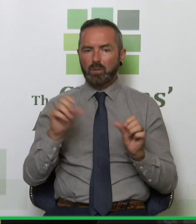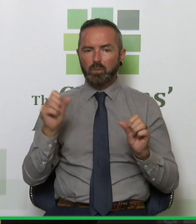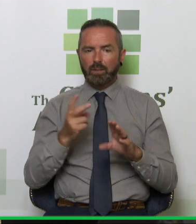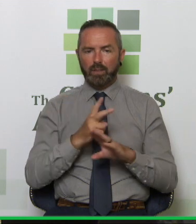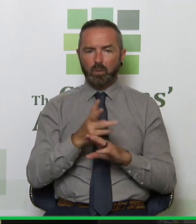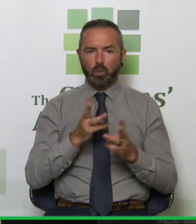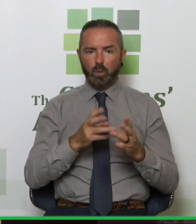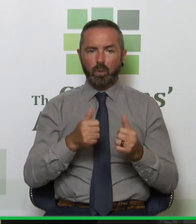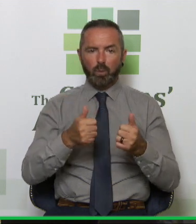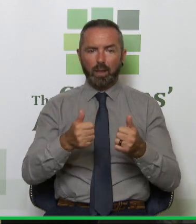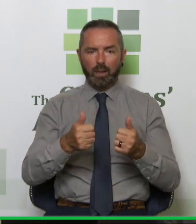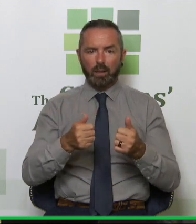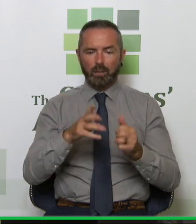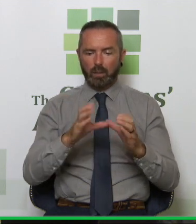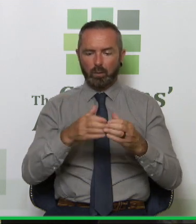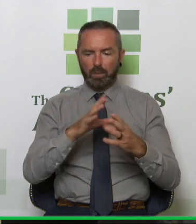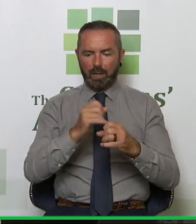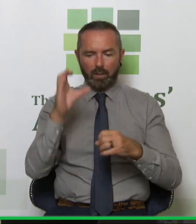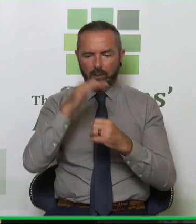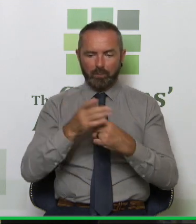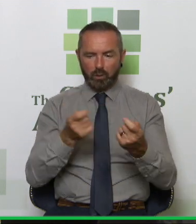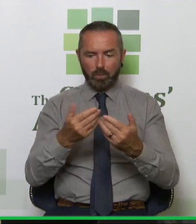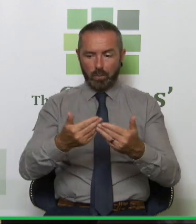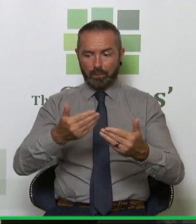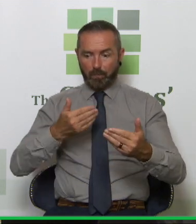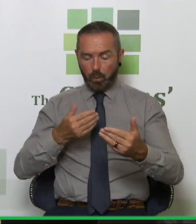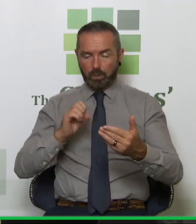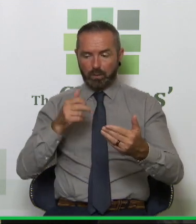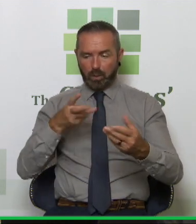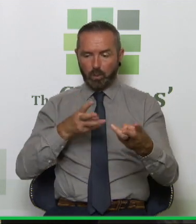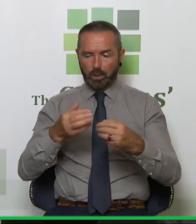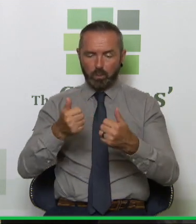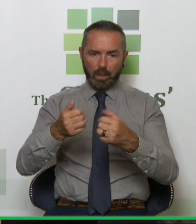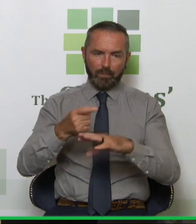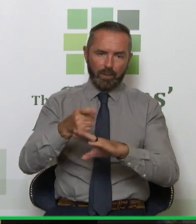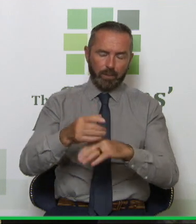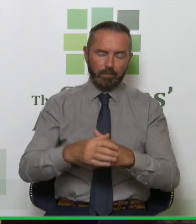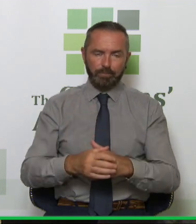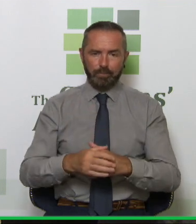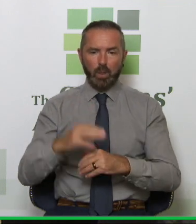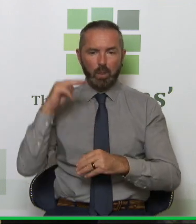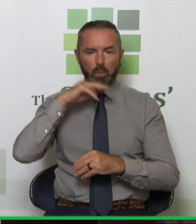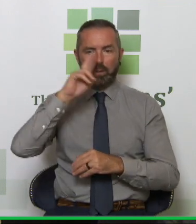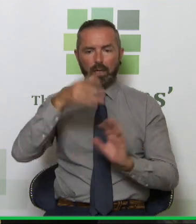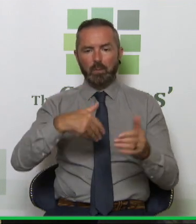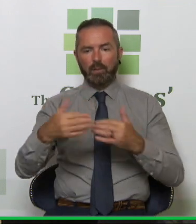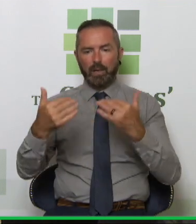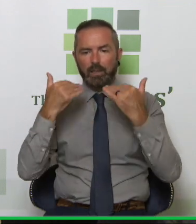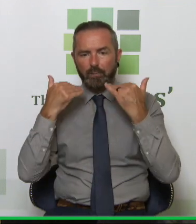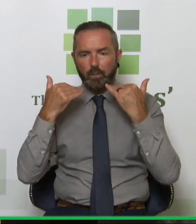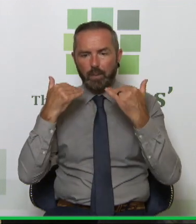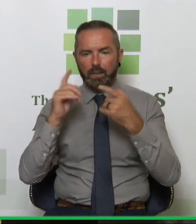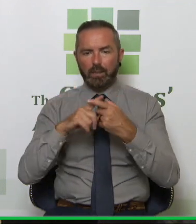that cohort that don't come forward looking for treatment at all. So it's important that we can give that information